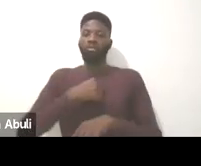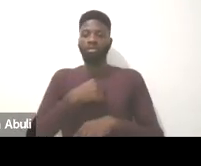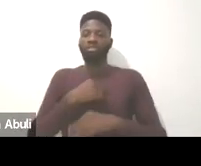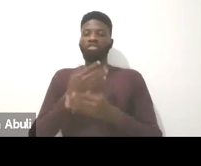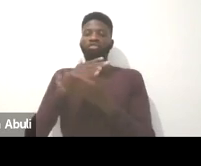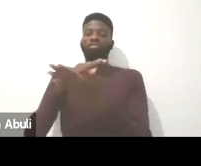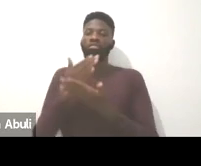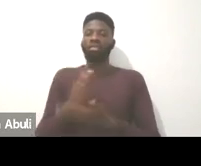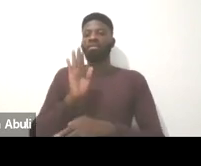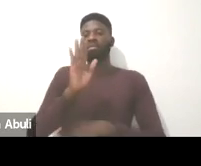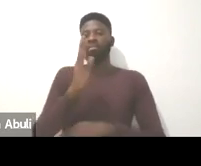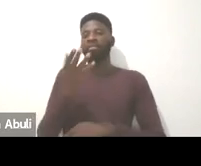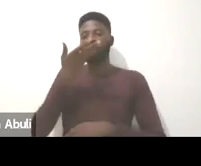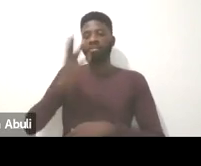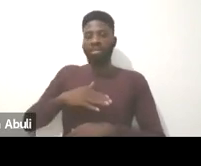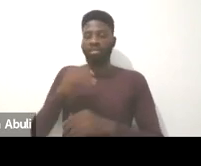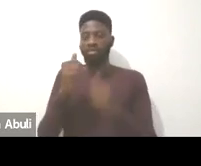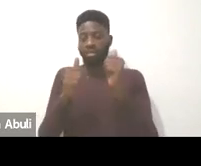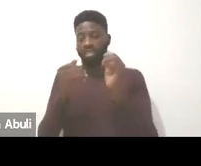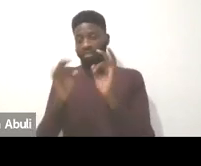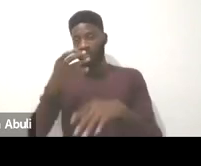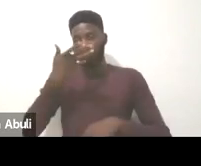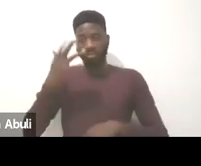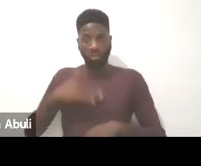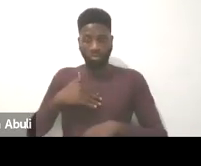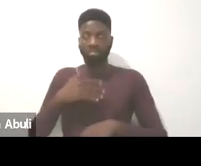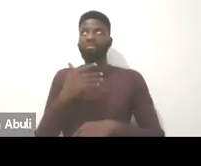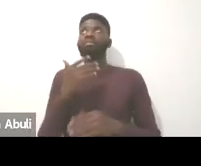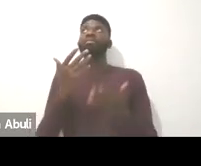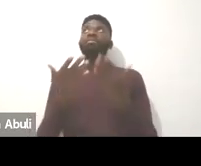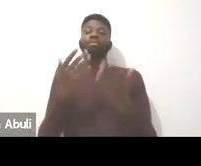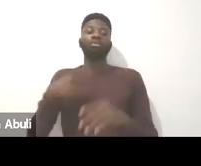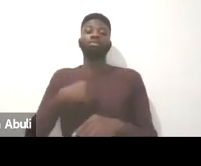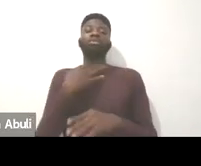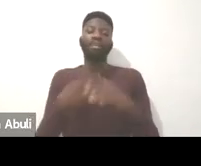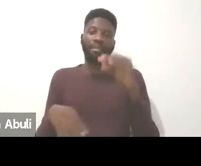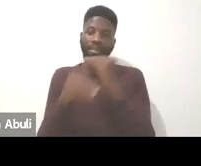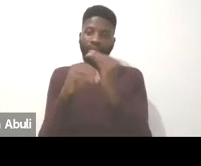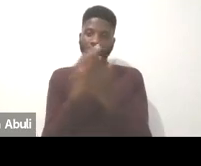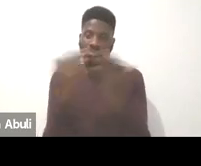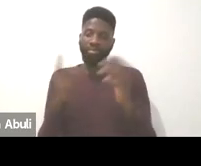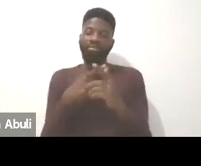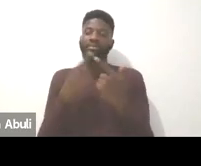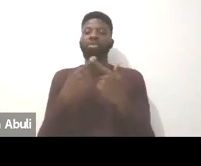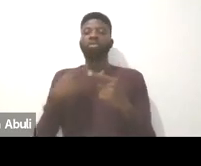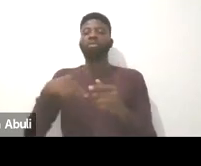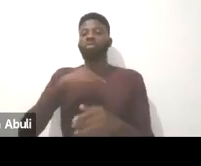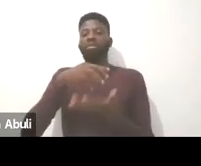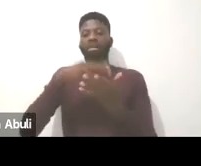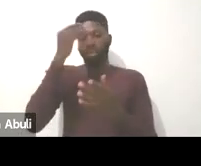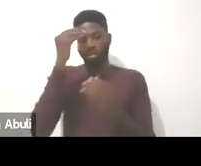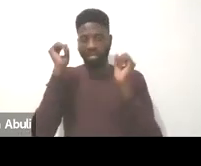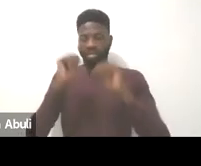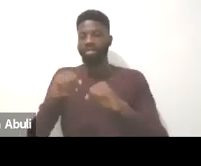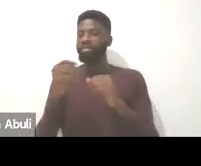responses. So that we can, if your response is, we want you to add something, then you can learn from that. So I want you to be very open